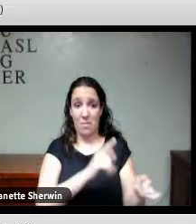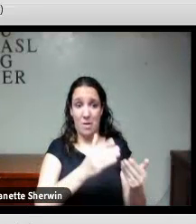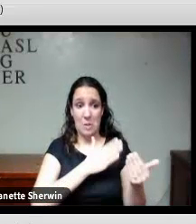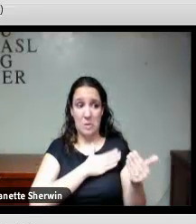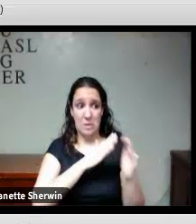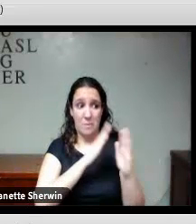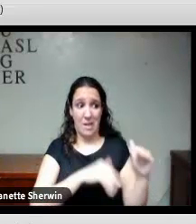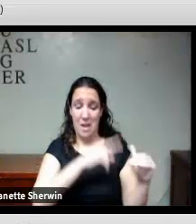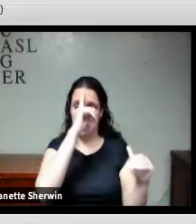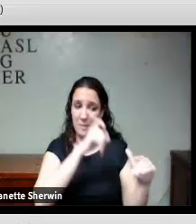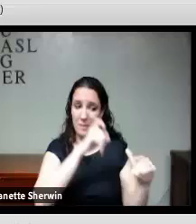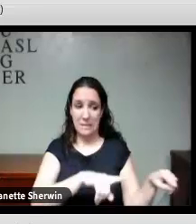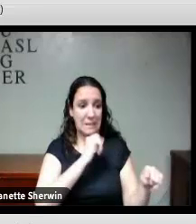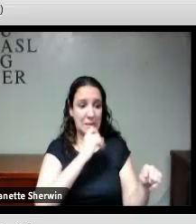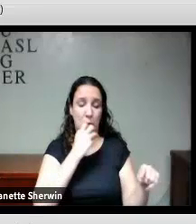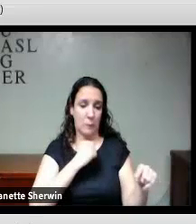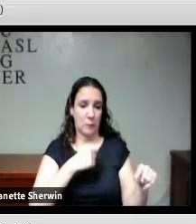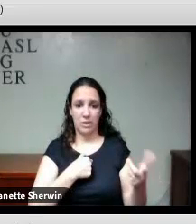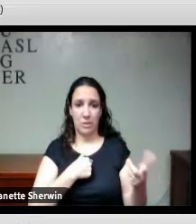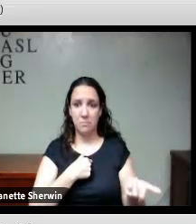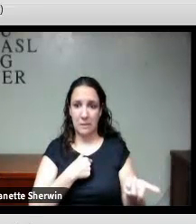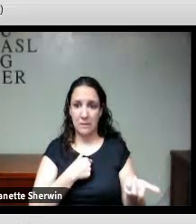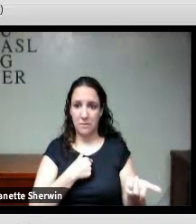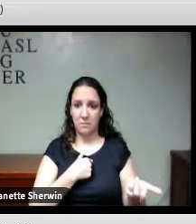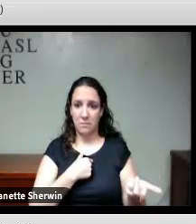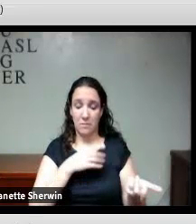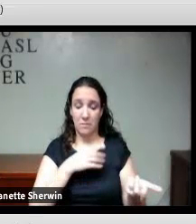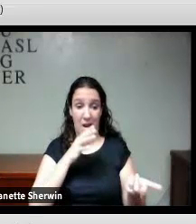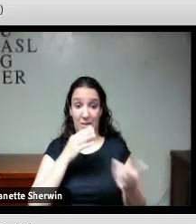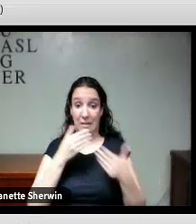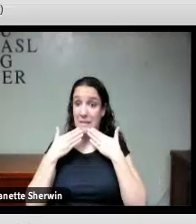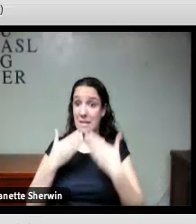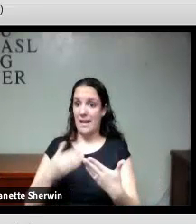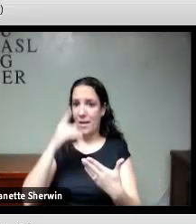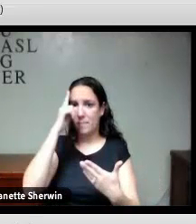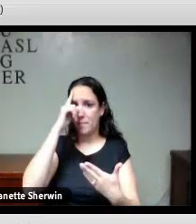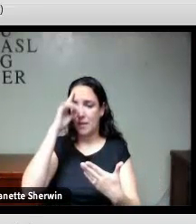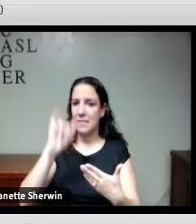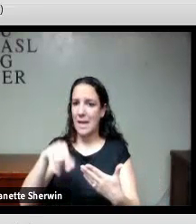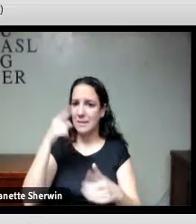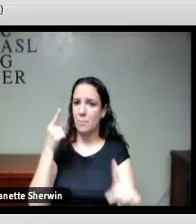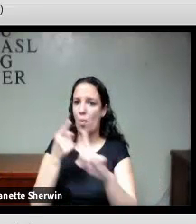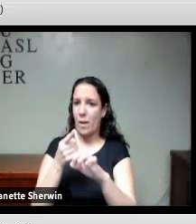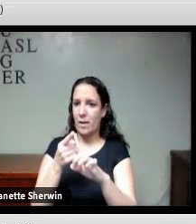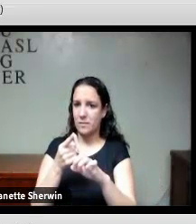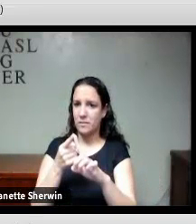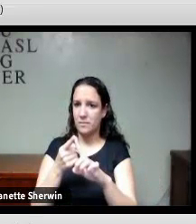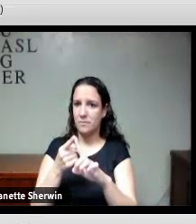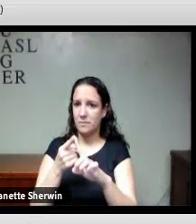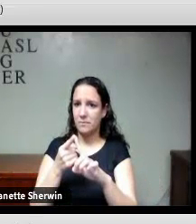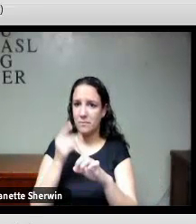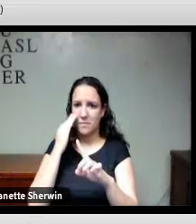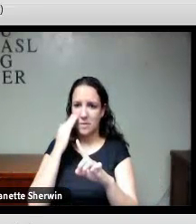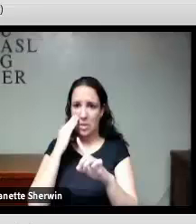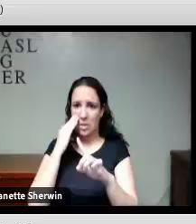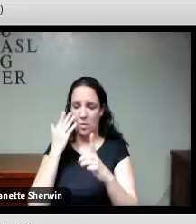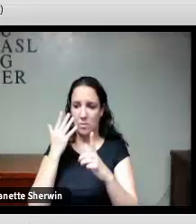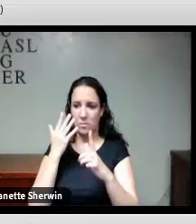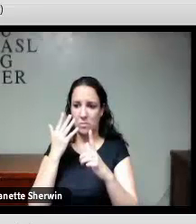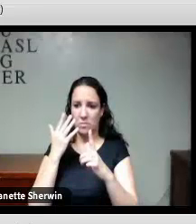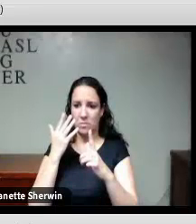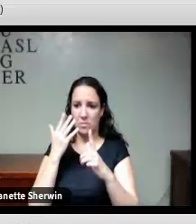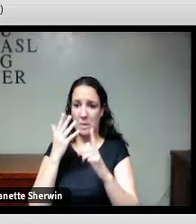like they appreciate me. And isn't that what thanking them is all about? Do you know in life that some studies show that what people